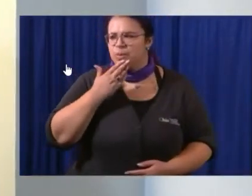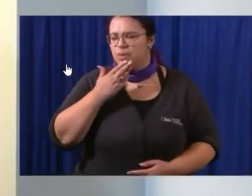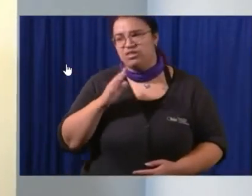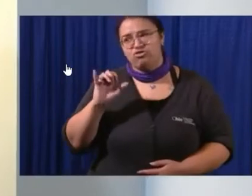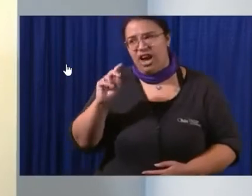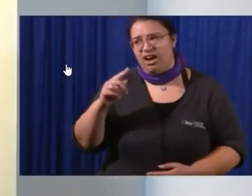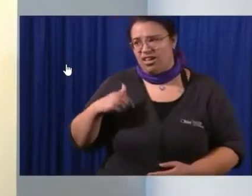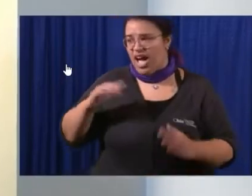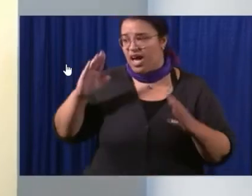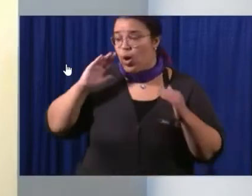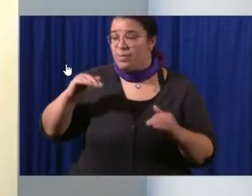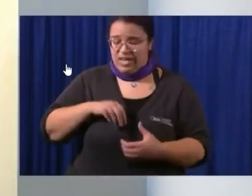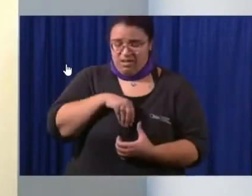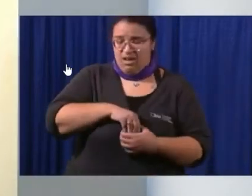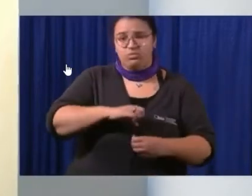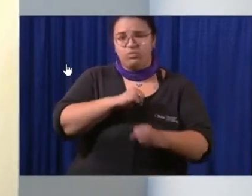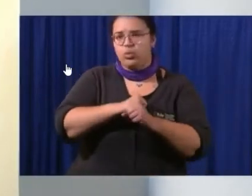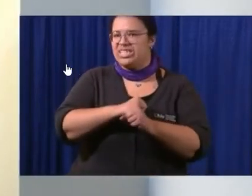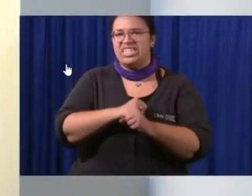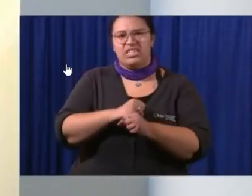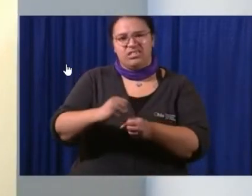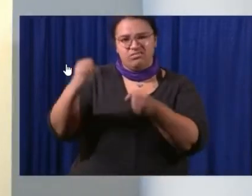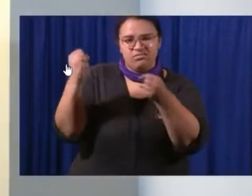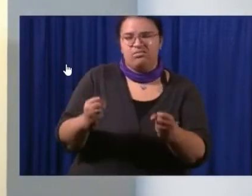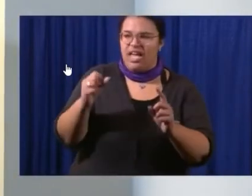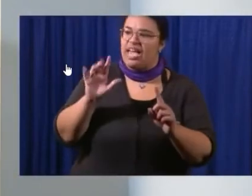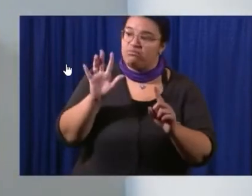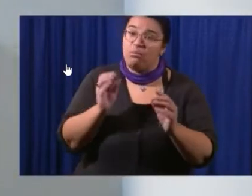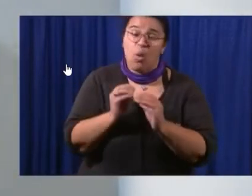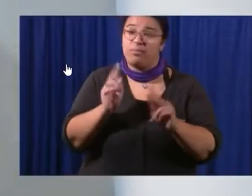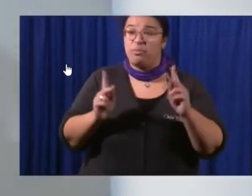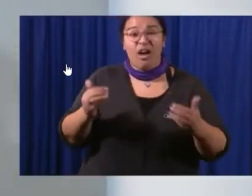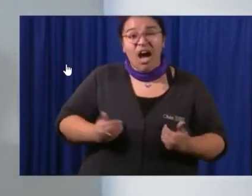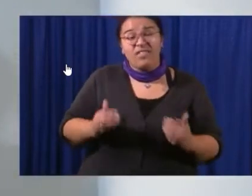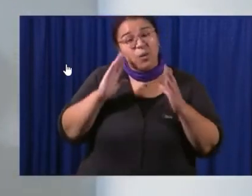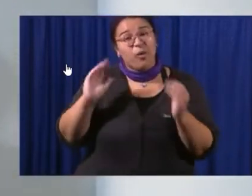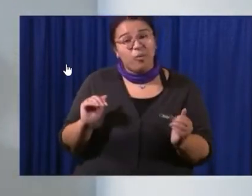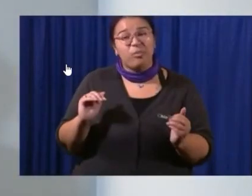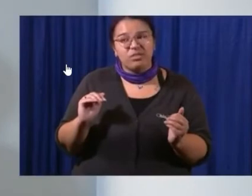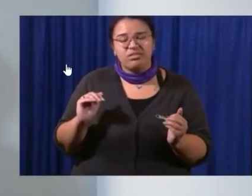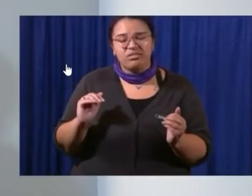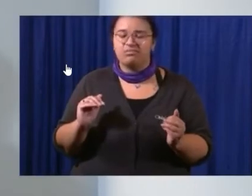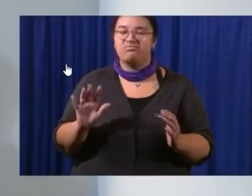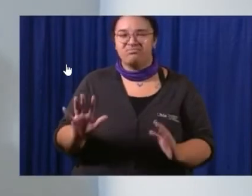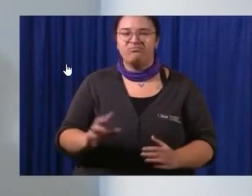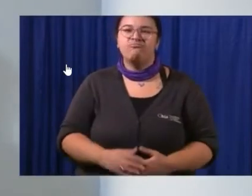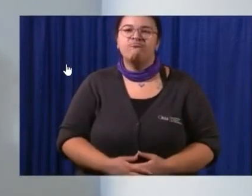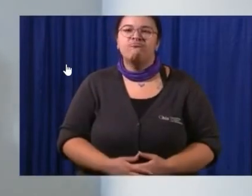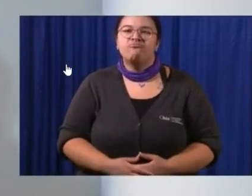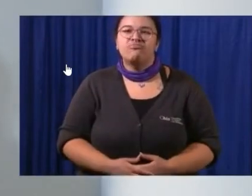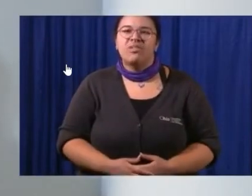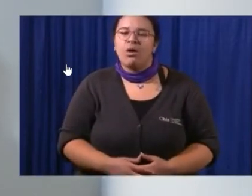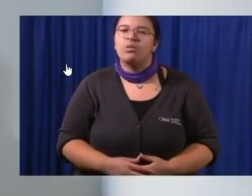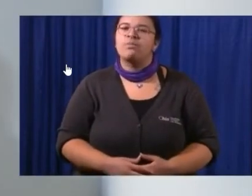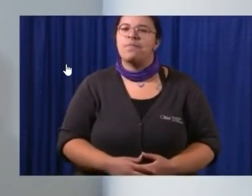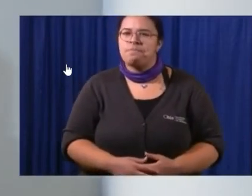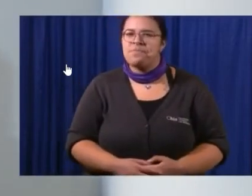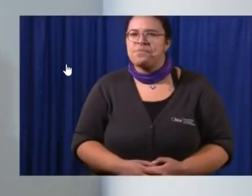the statistics would indicate that it is right now. But we have tried to have that fine line